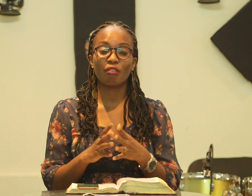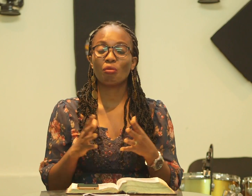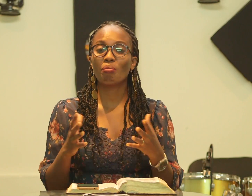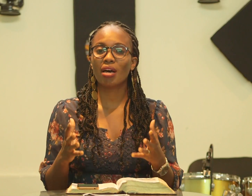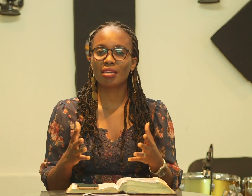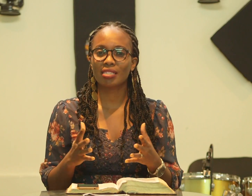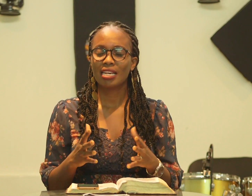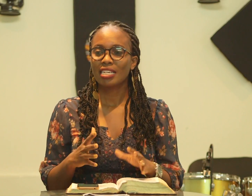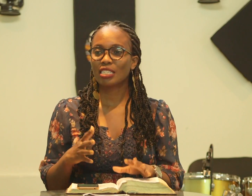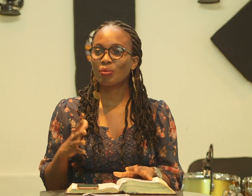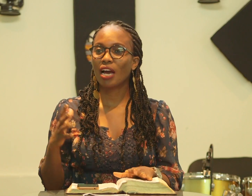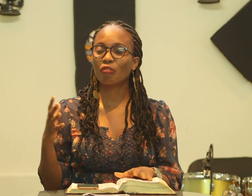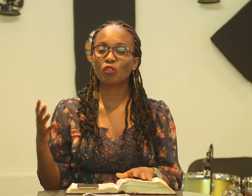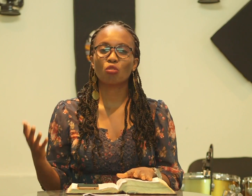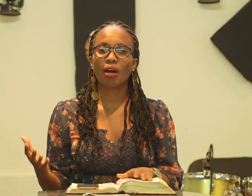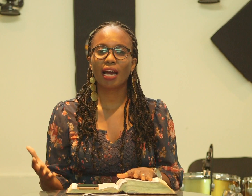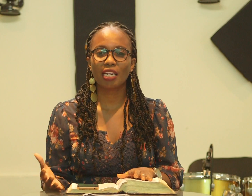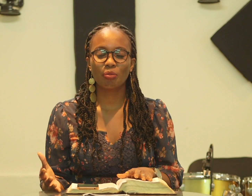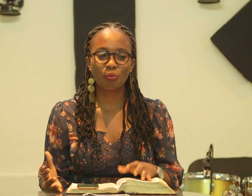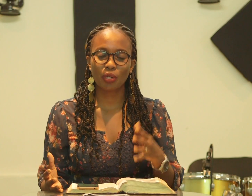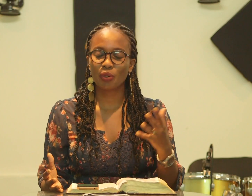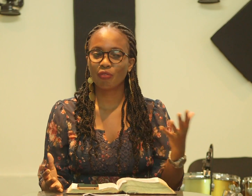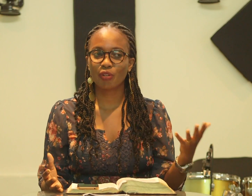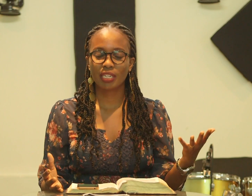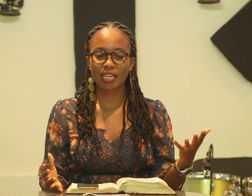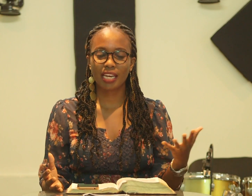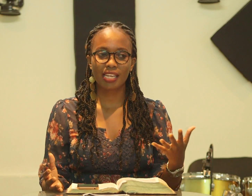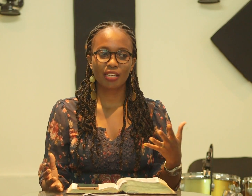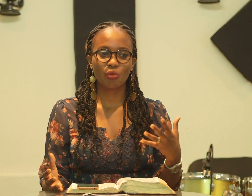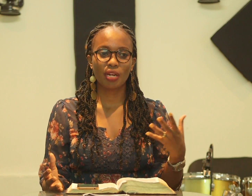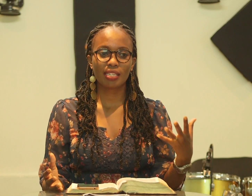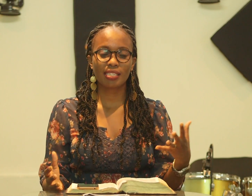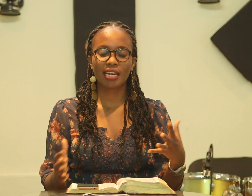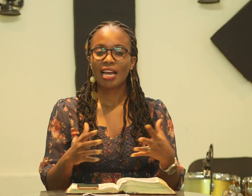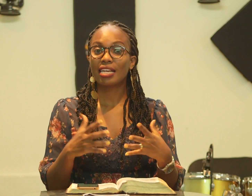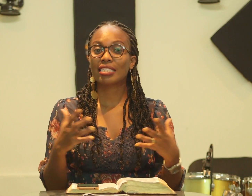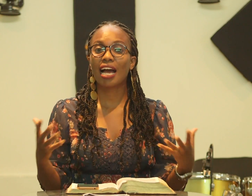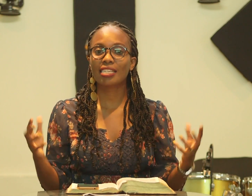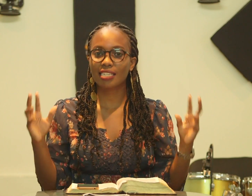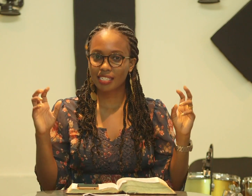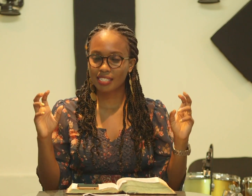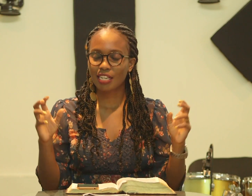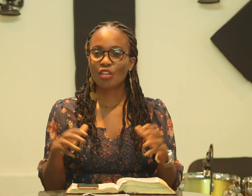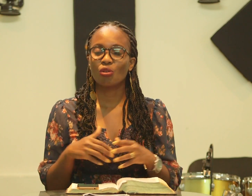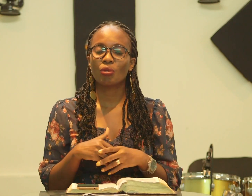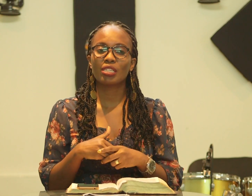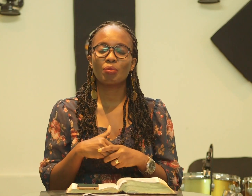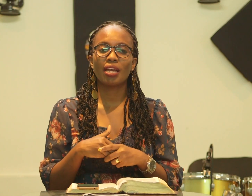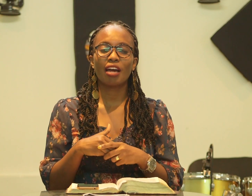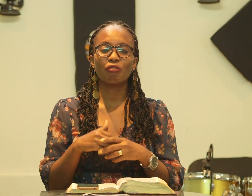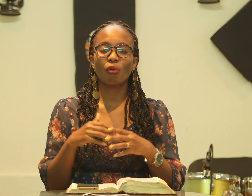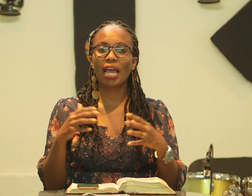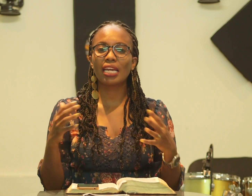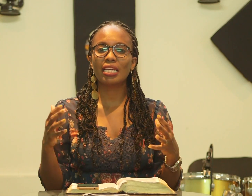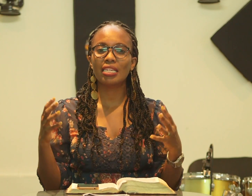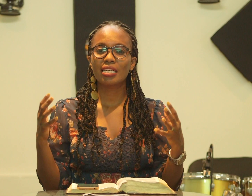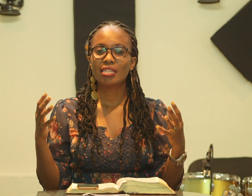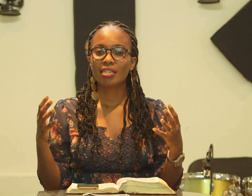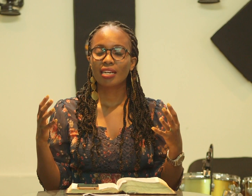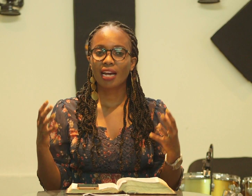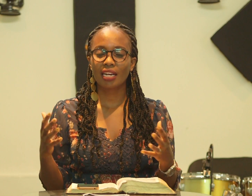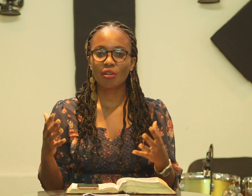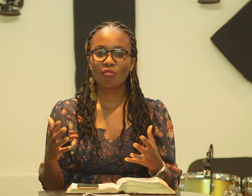has been hard for mothers, it has been hard for Jua Kali people. You know, if you're in Kenya, you would understand, as in hustlers. You know, it has been hard for